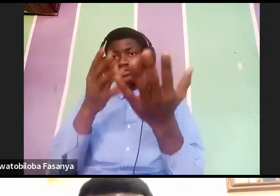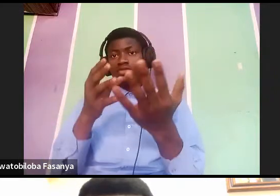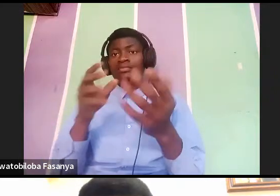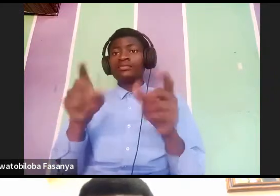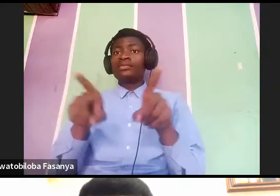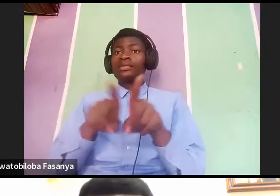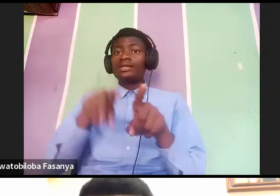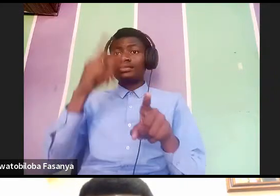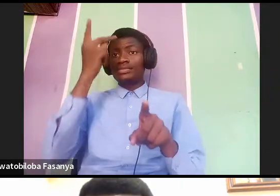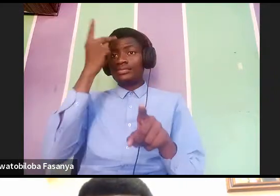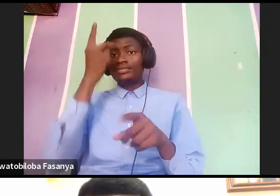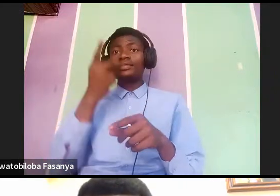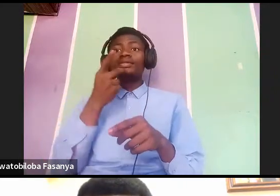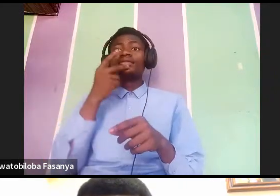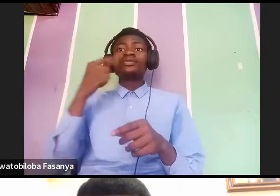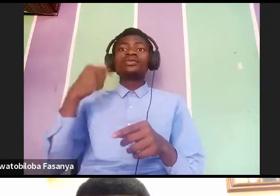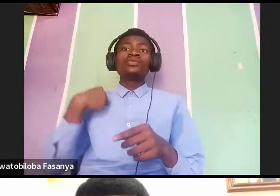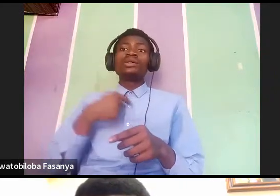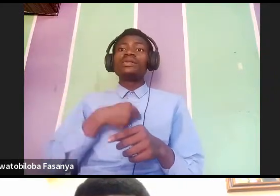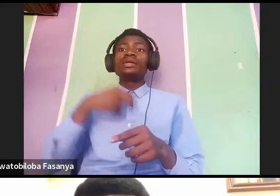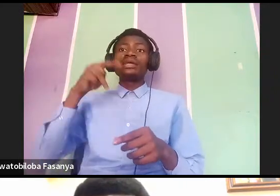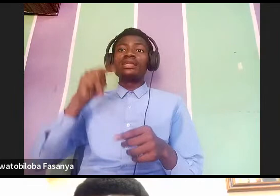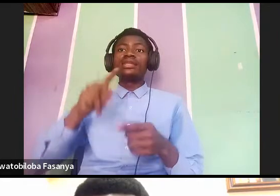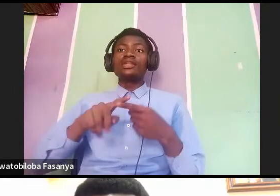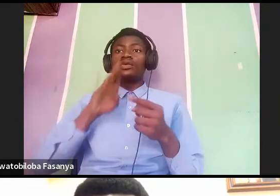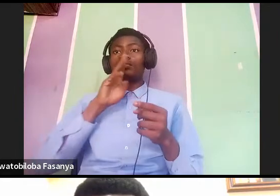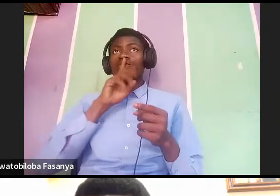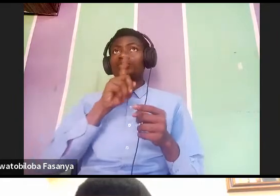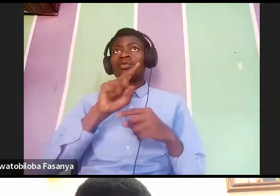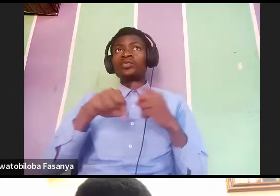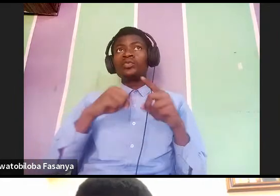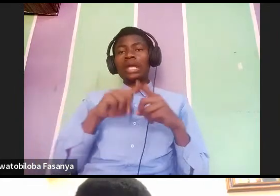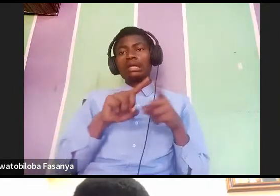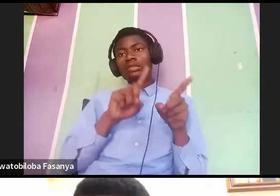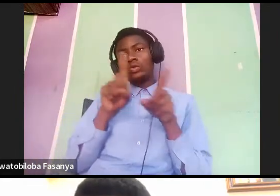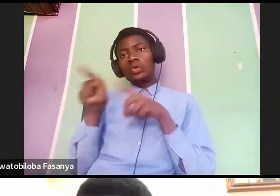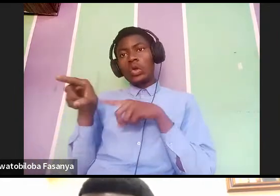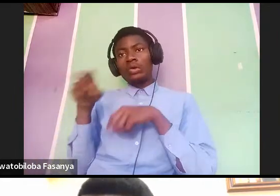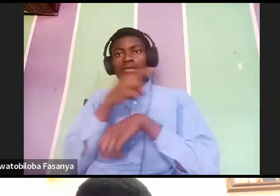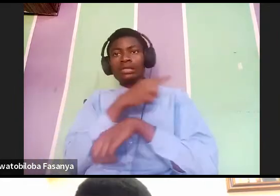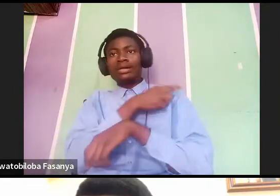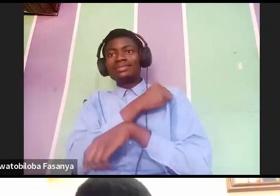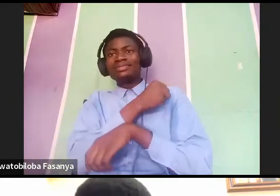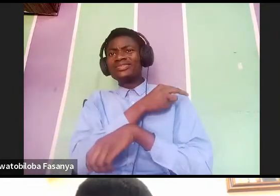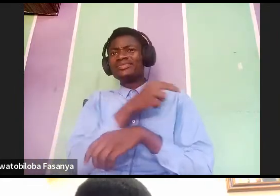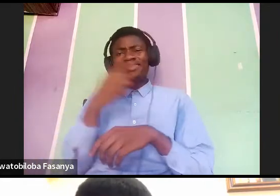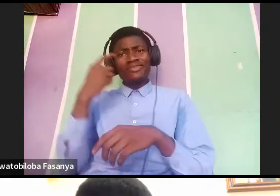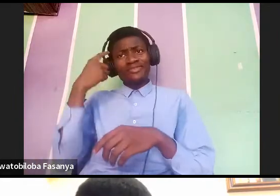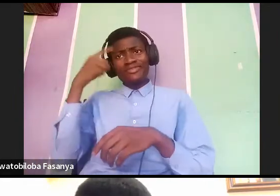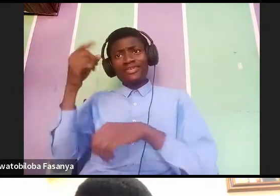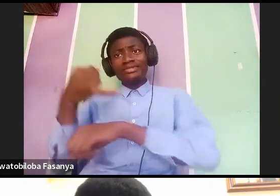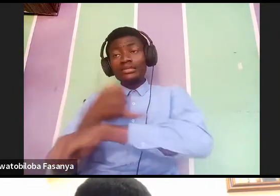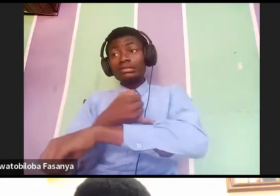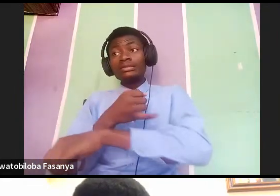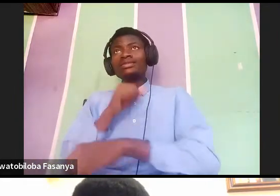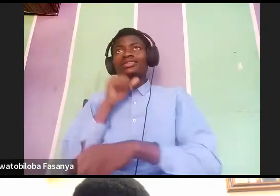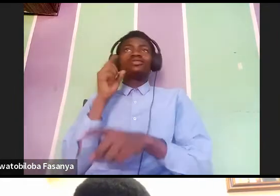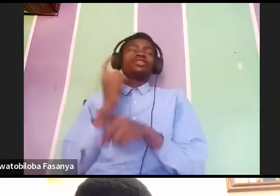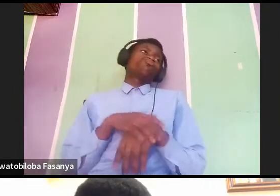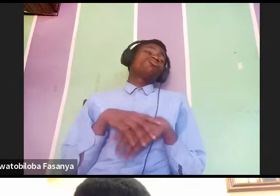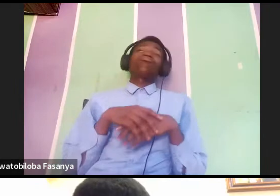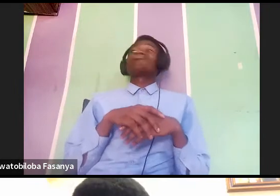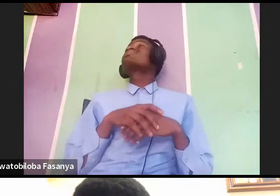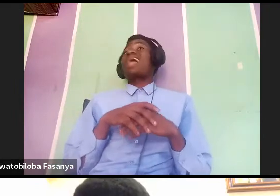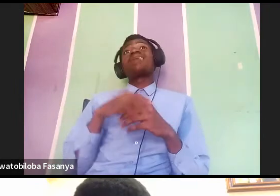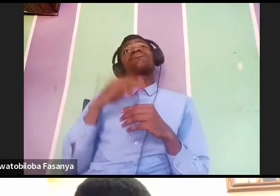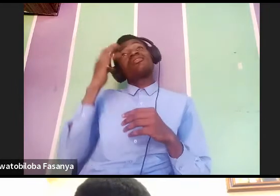sure when we go to the hospital to take injection, we should not just overlook whatever the nurse is doing. We should just try and be responsible for our